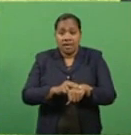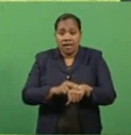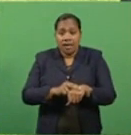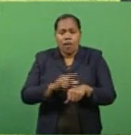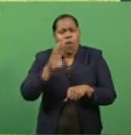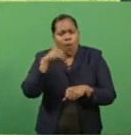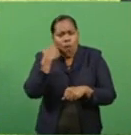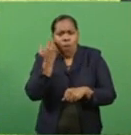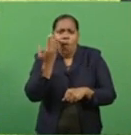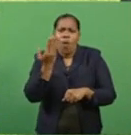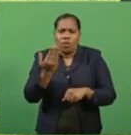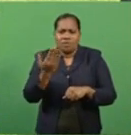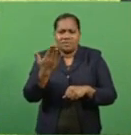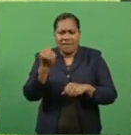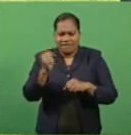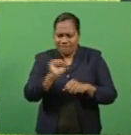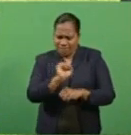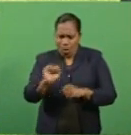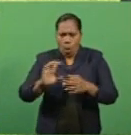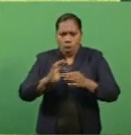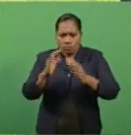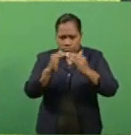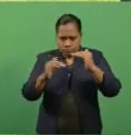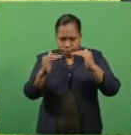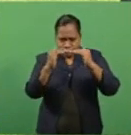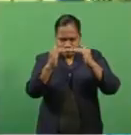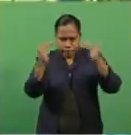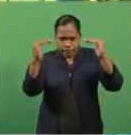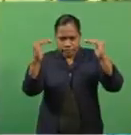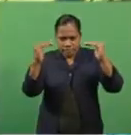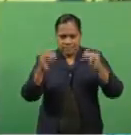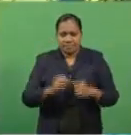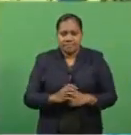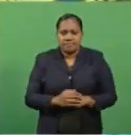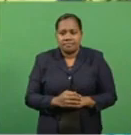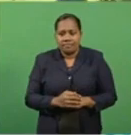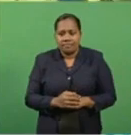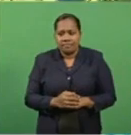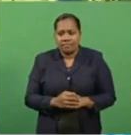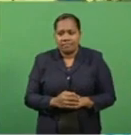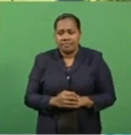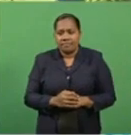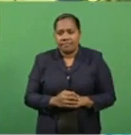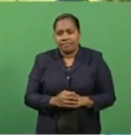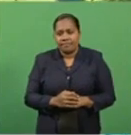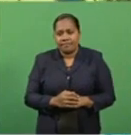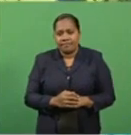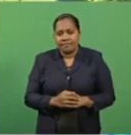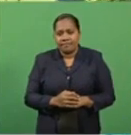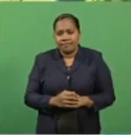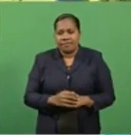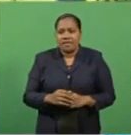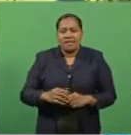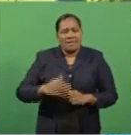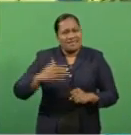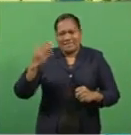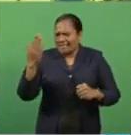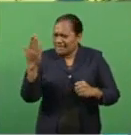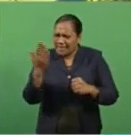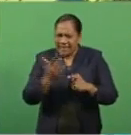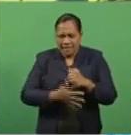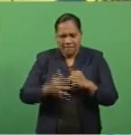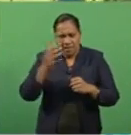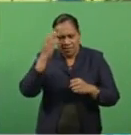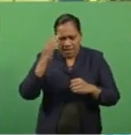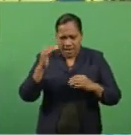always set their standards high and never compromise their ethics. Set your standards high and never compromise your standards